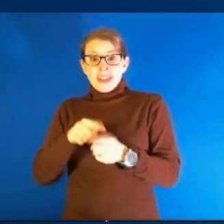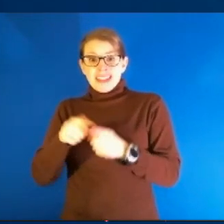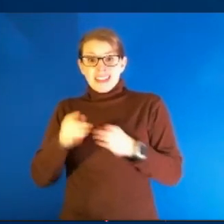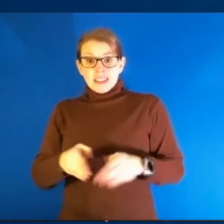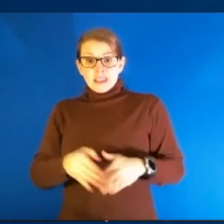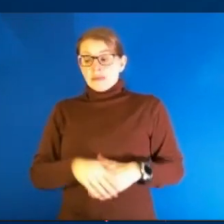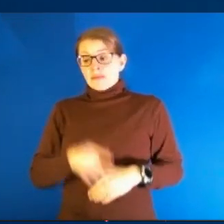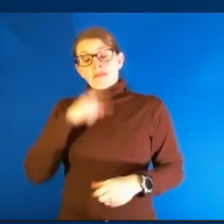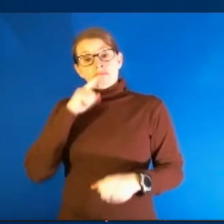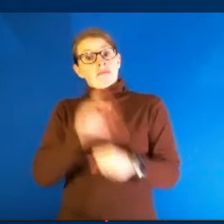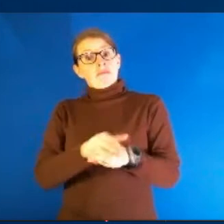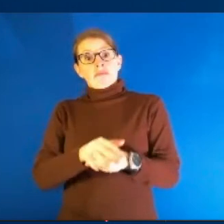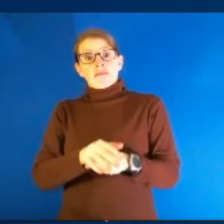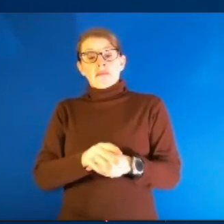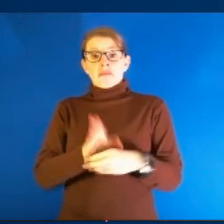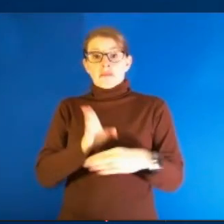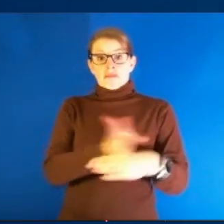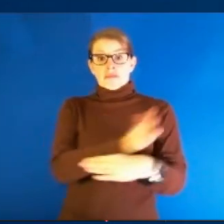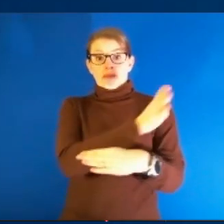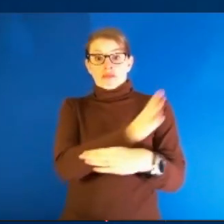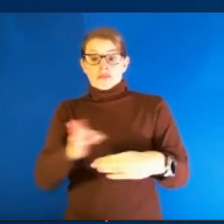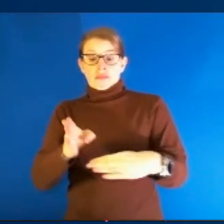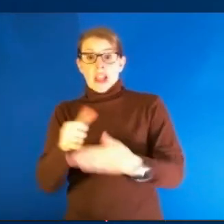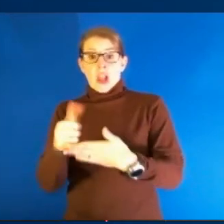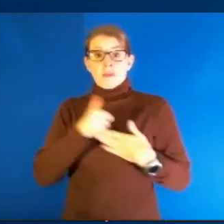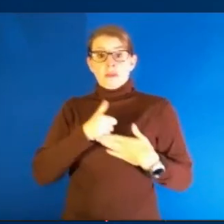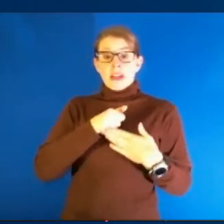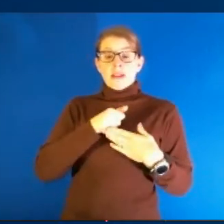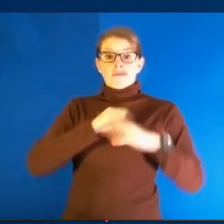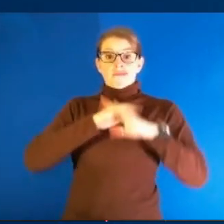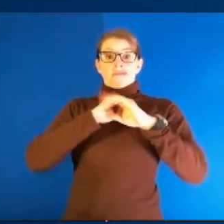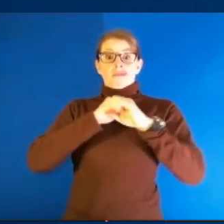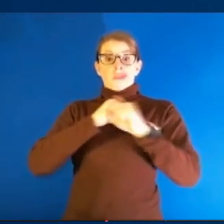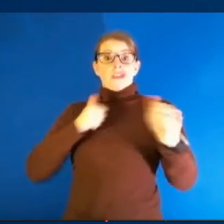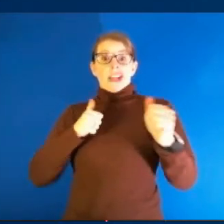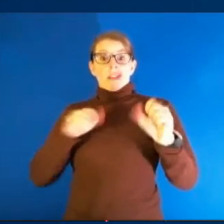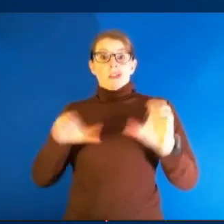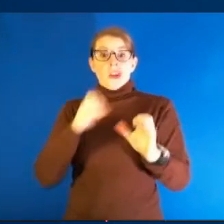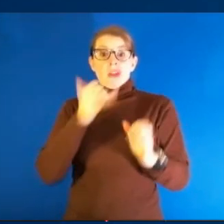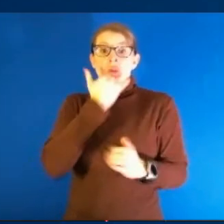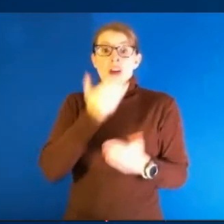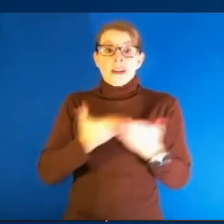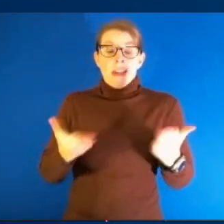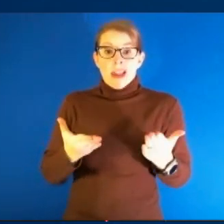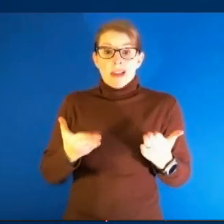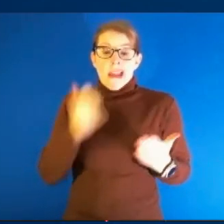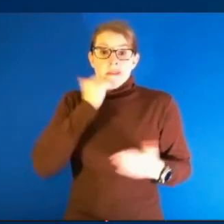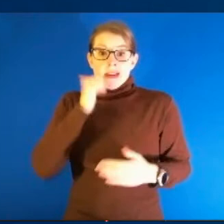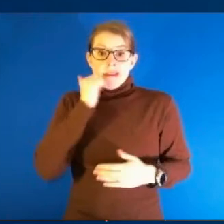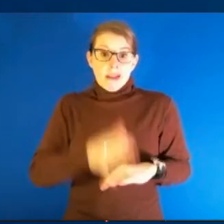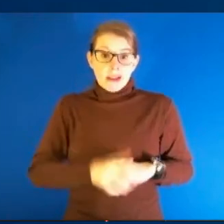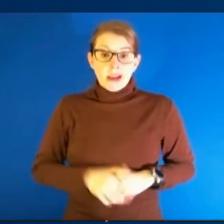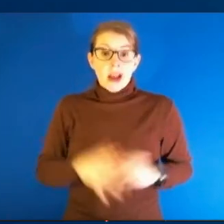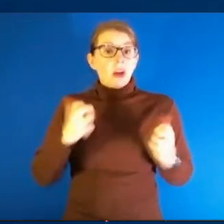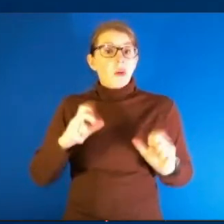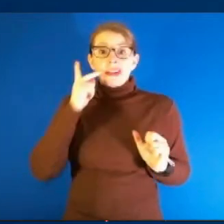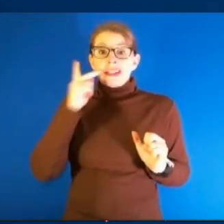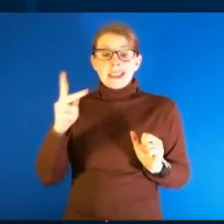is a buffer between me and doing the wrong thing every day, and a great buffer. I just don't want to see us have that